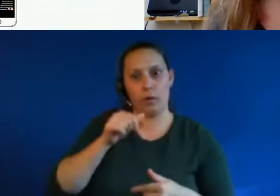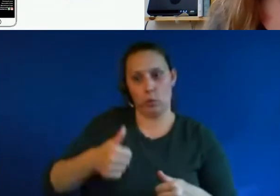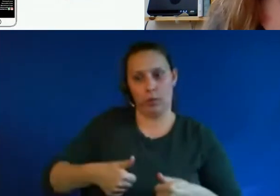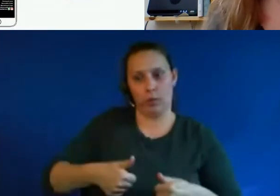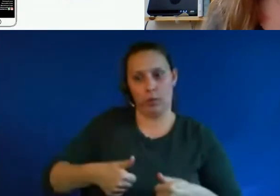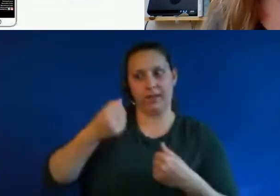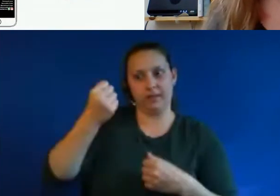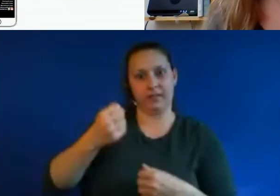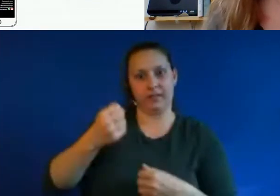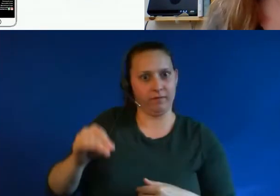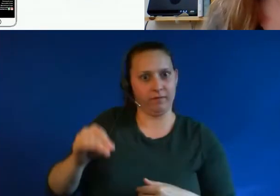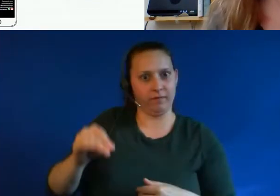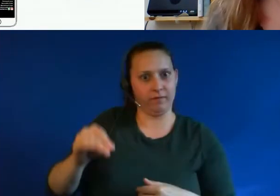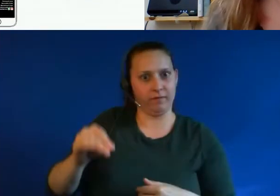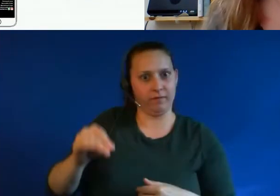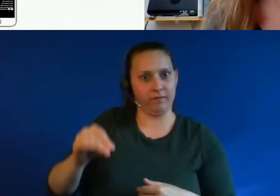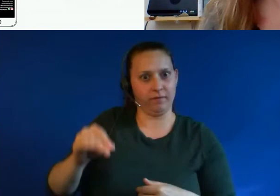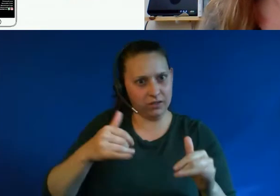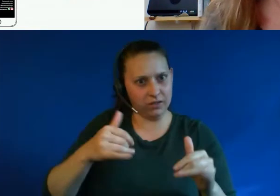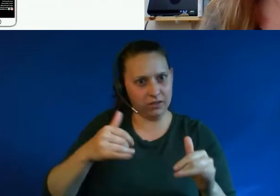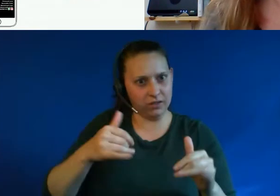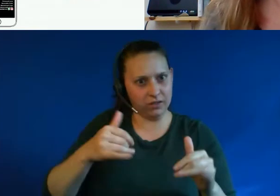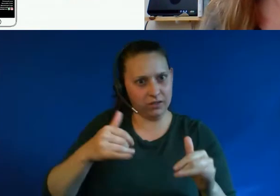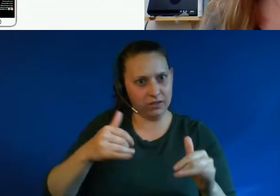on providing a hemp-based sanitary